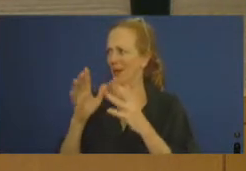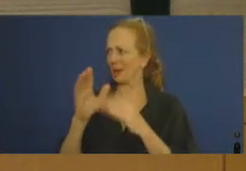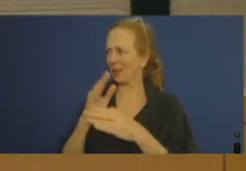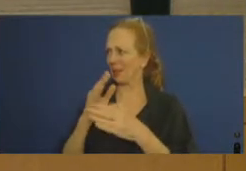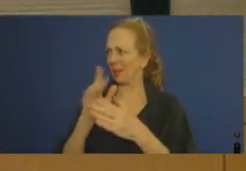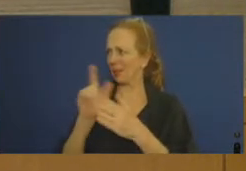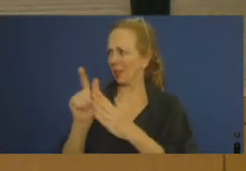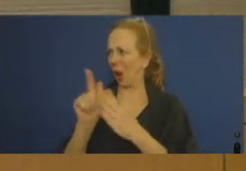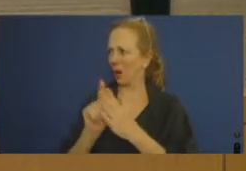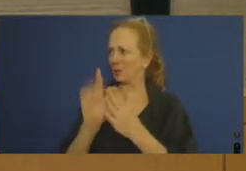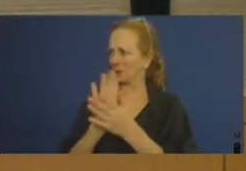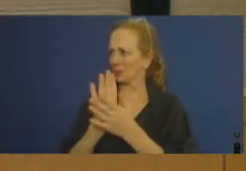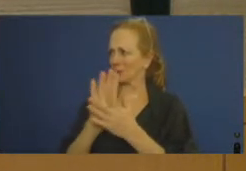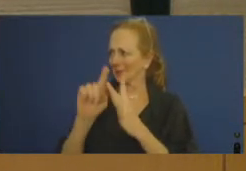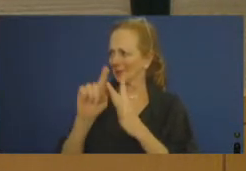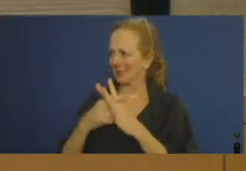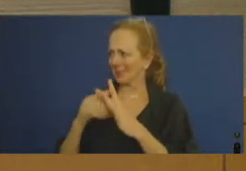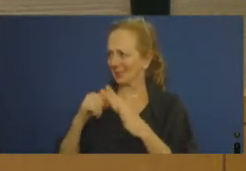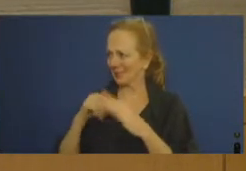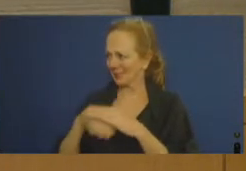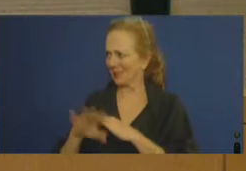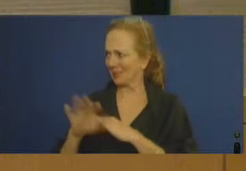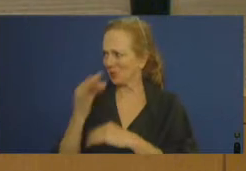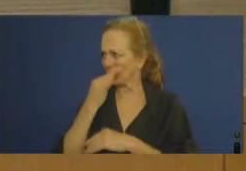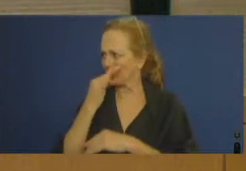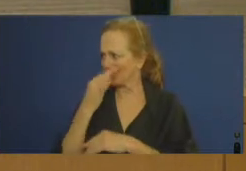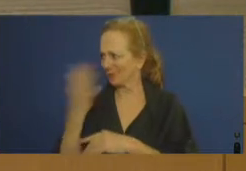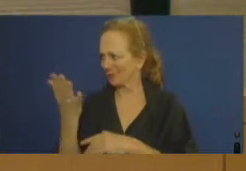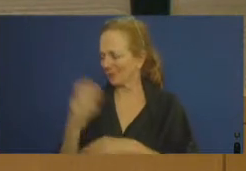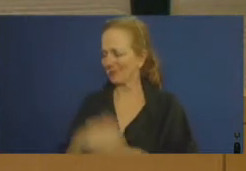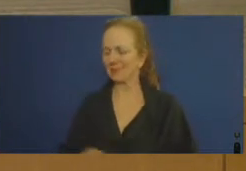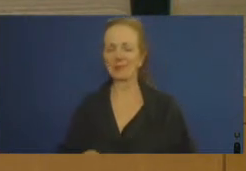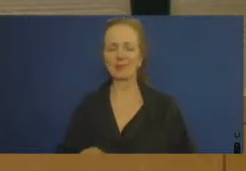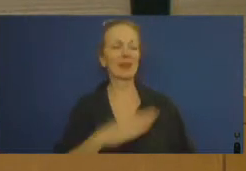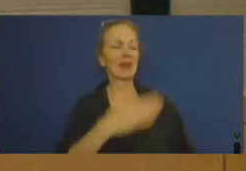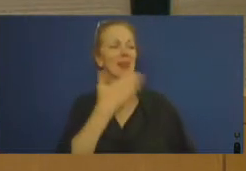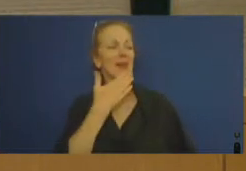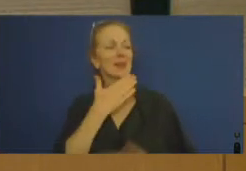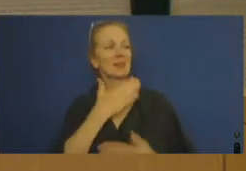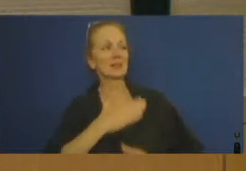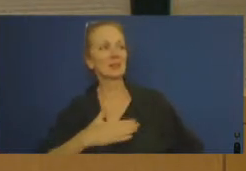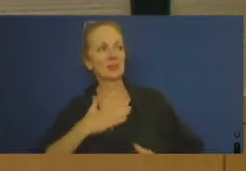it, right? Thank you. So I just wanted to say thank you. It's been a joy to watch, and I